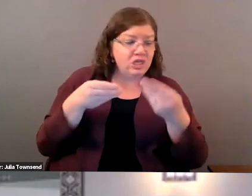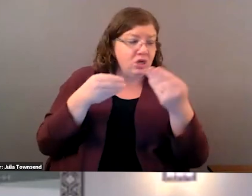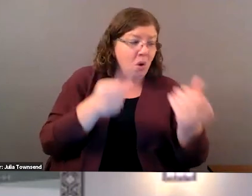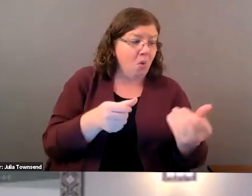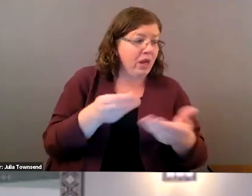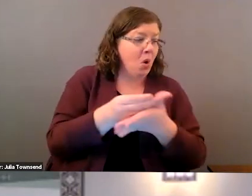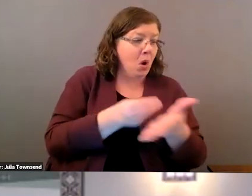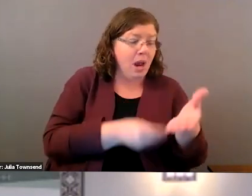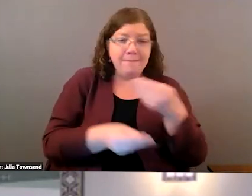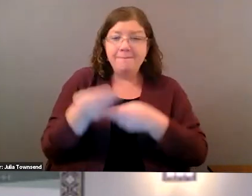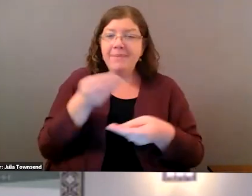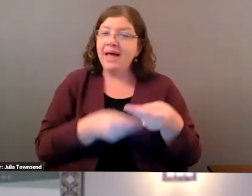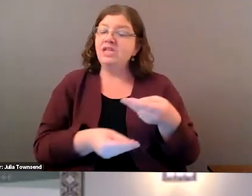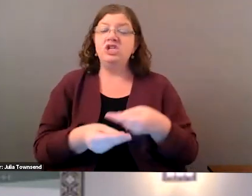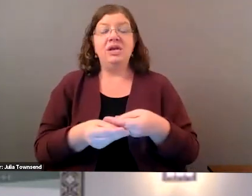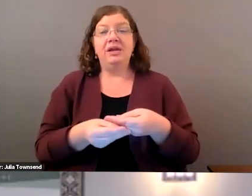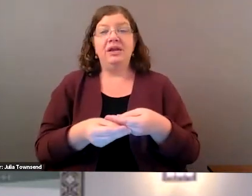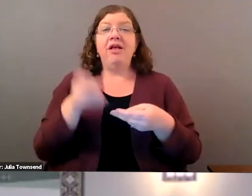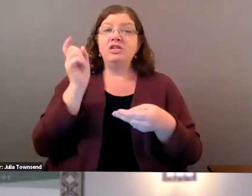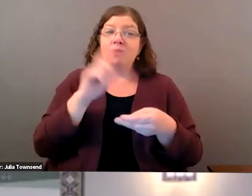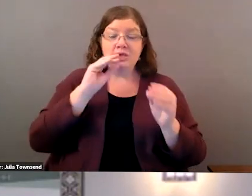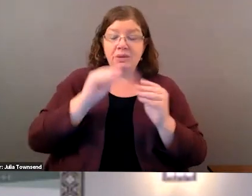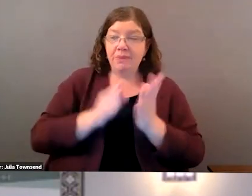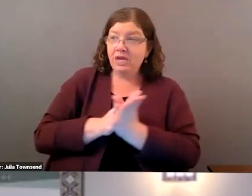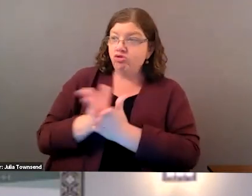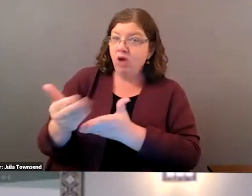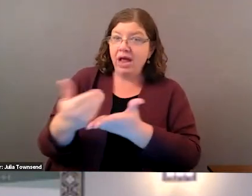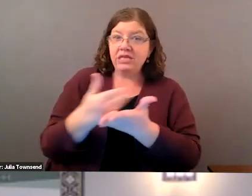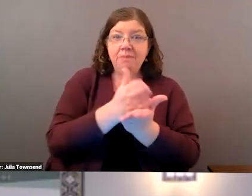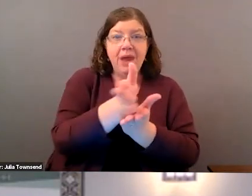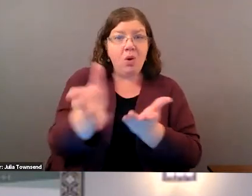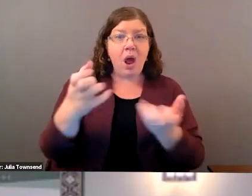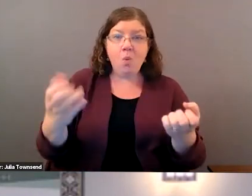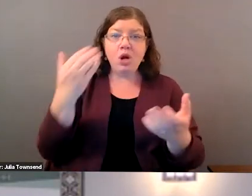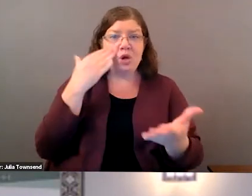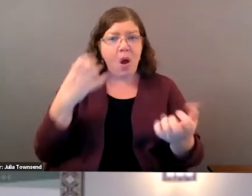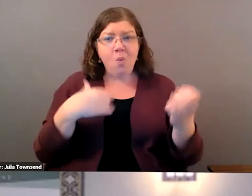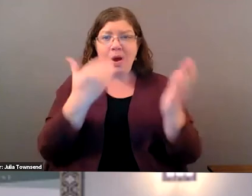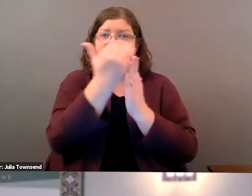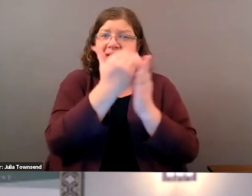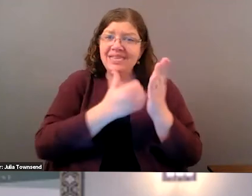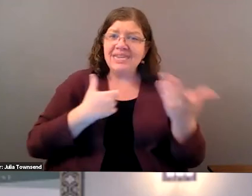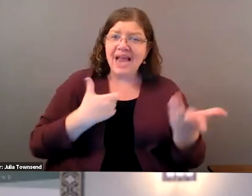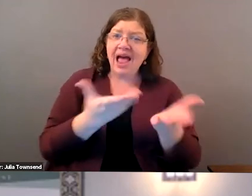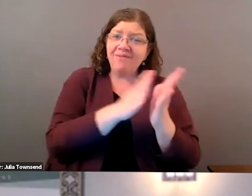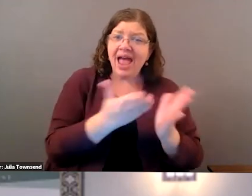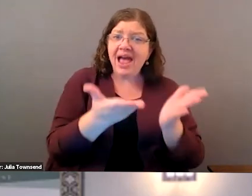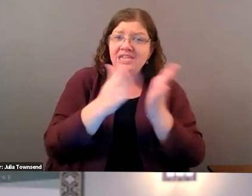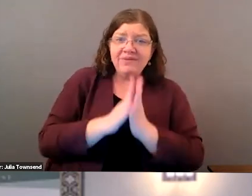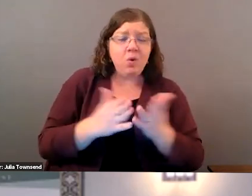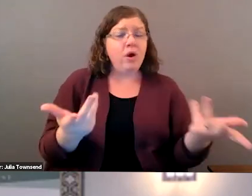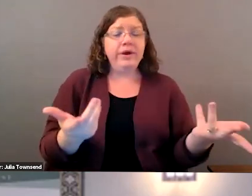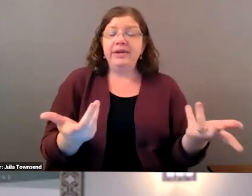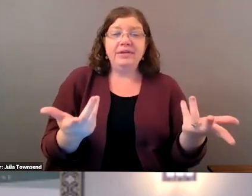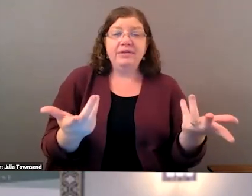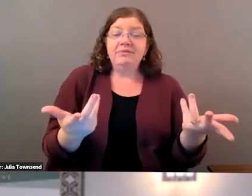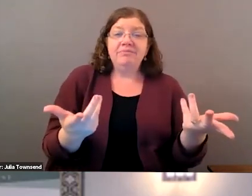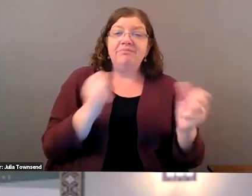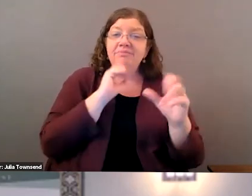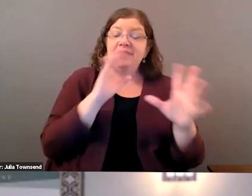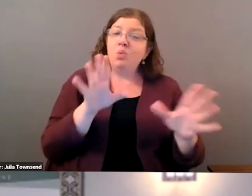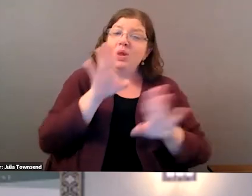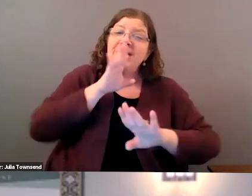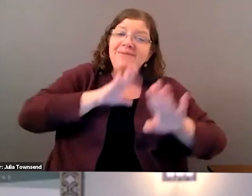budget. And it's supposed to be transparent. And I want to know, I want like a list, and I've asked for it, but and it's very